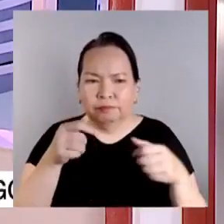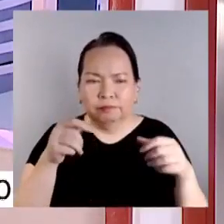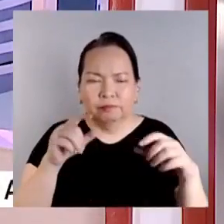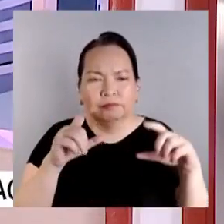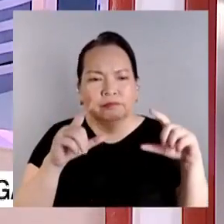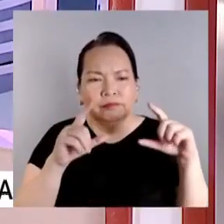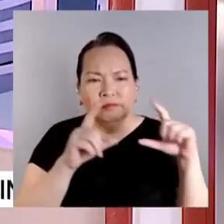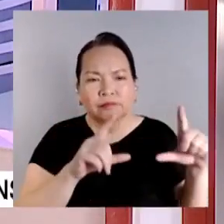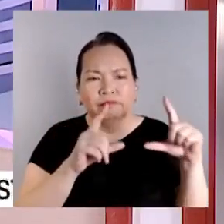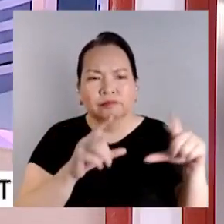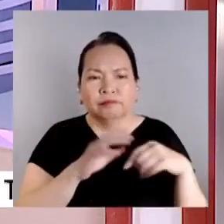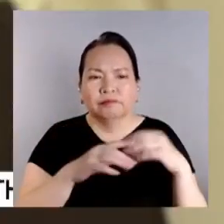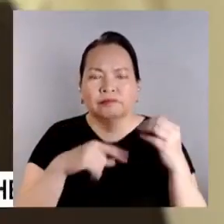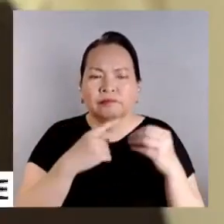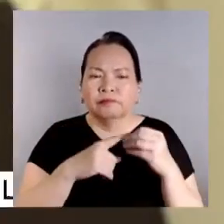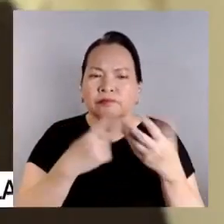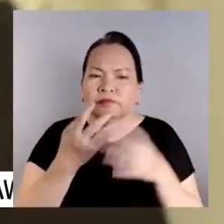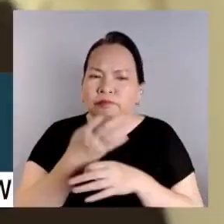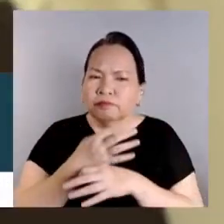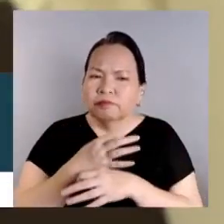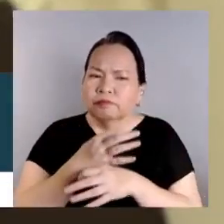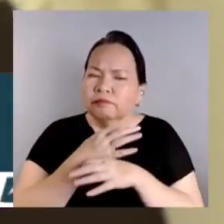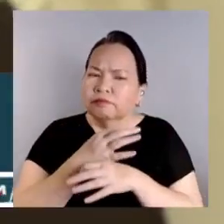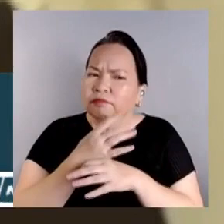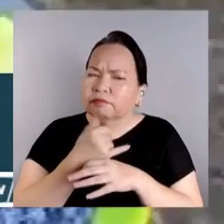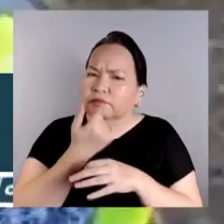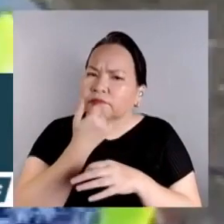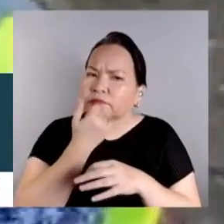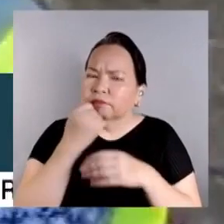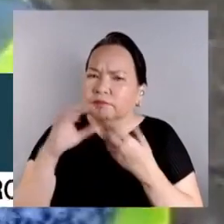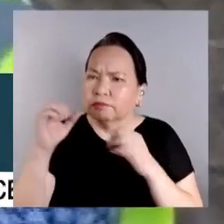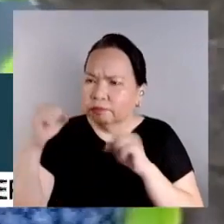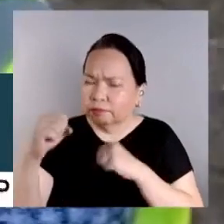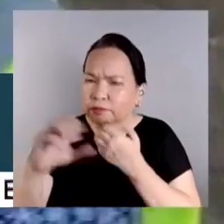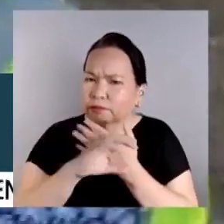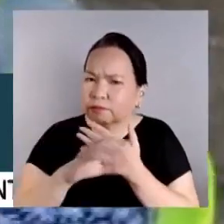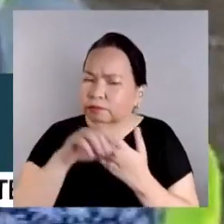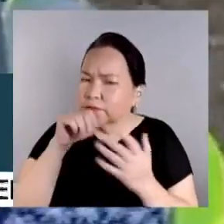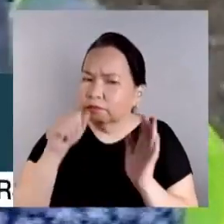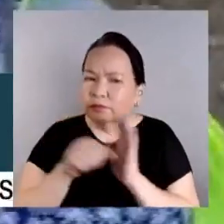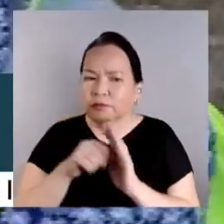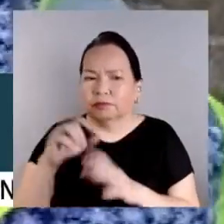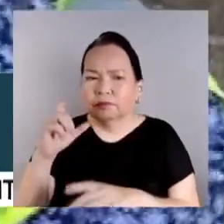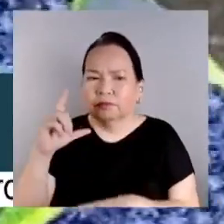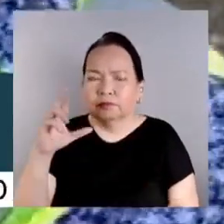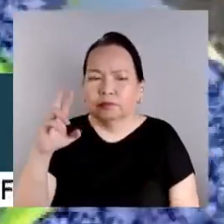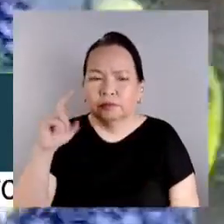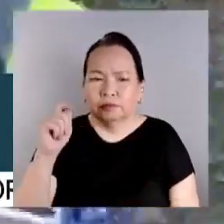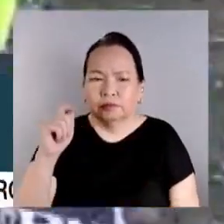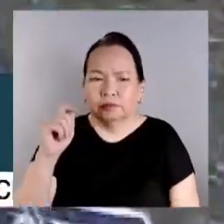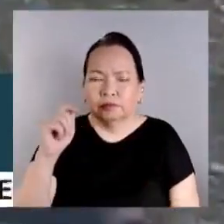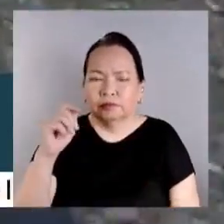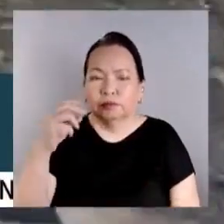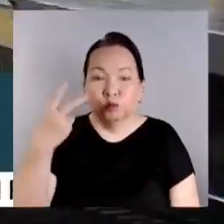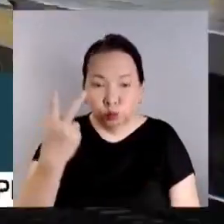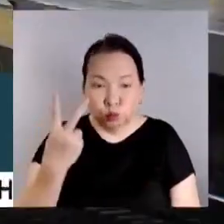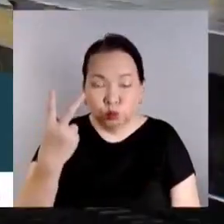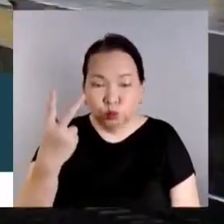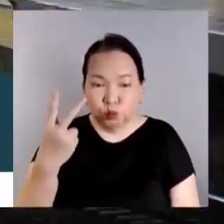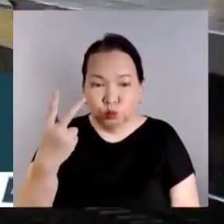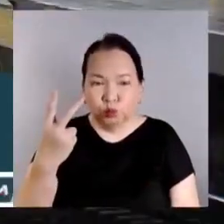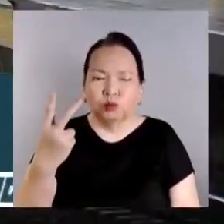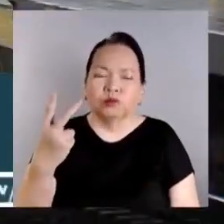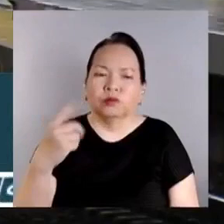the LRT Line 2 system. Included in the complaint filed by lawyer Jerry Francisco are